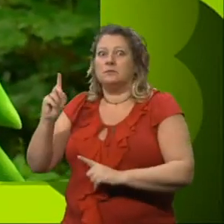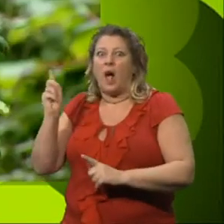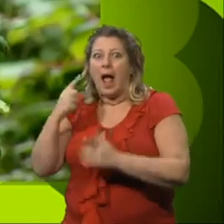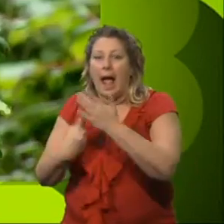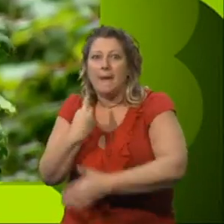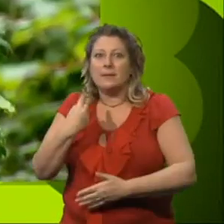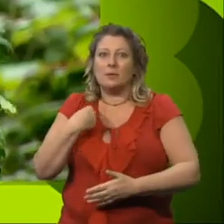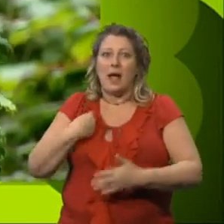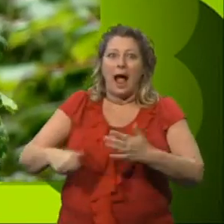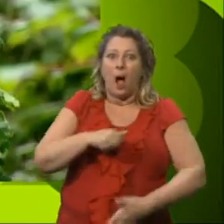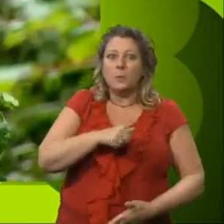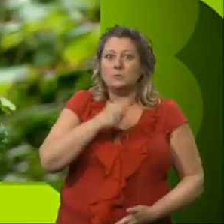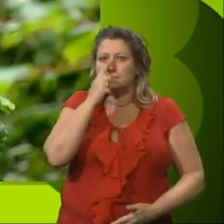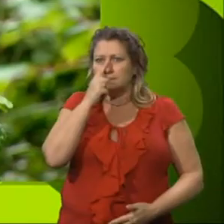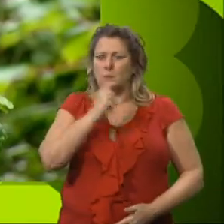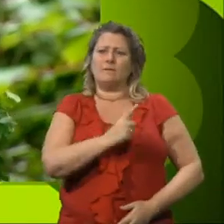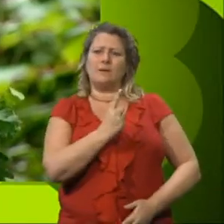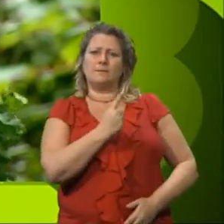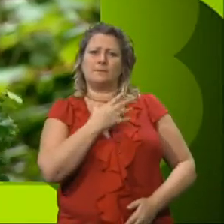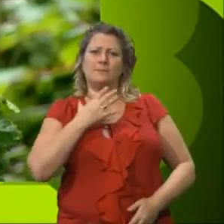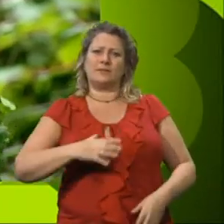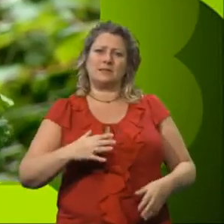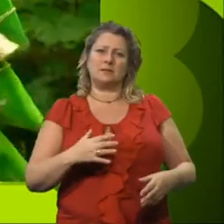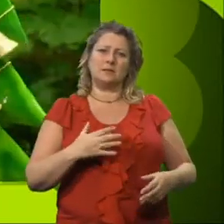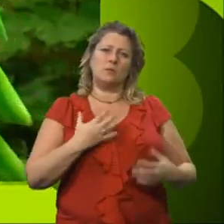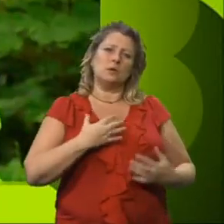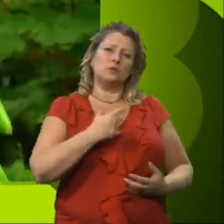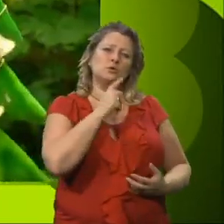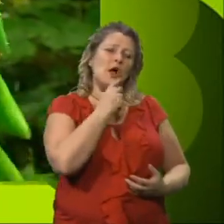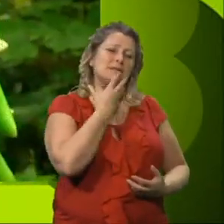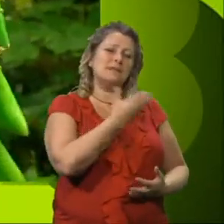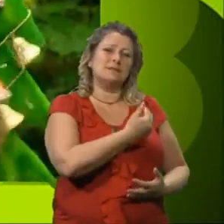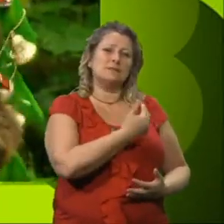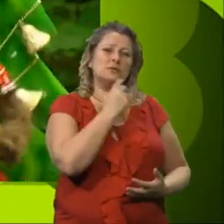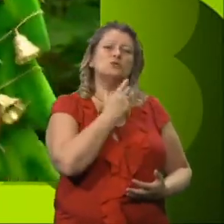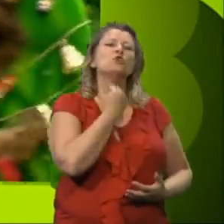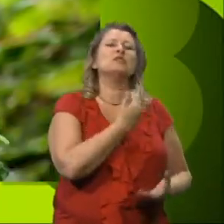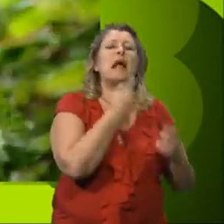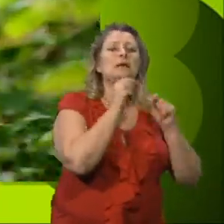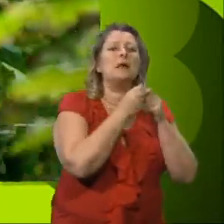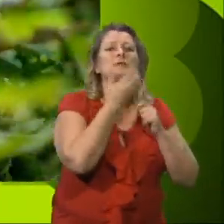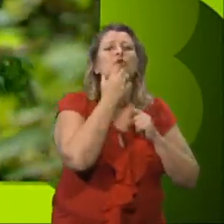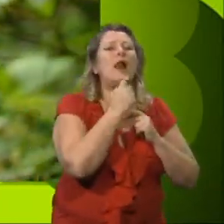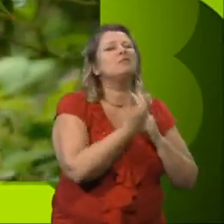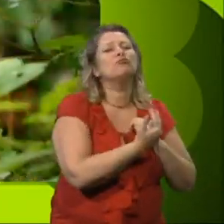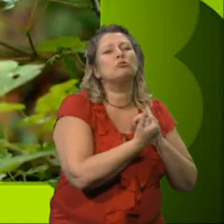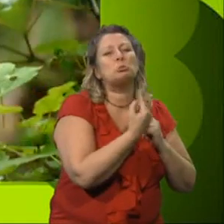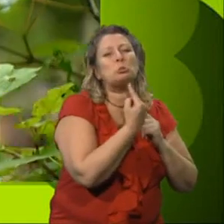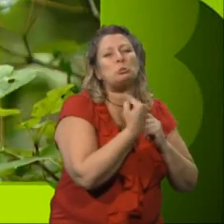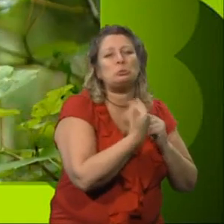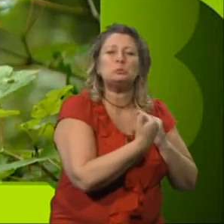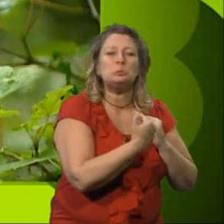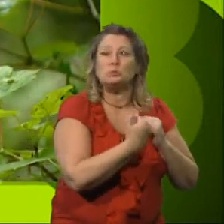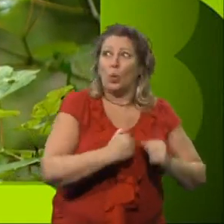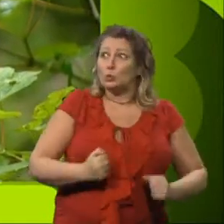Just one thing I need first. Right. Give me one of your chocolate Santas. No. Go on. No. Go on, just one chocolate Santa. Leave me alone. Santa. Come on. Give me a chocolate Santa, Hacker.